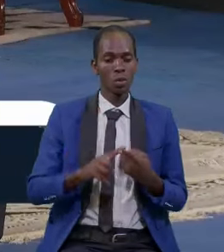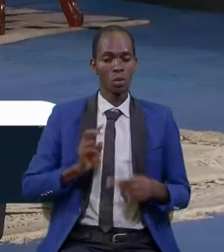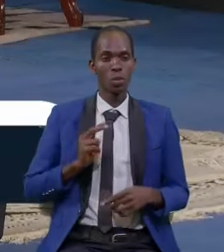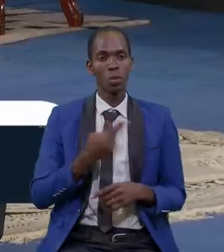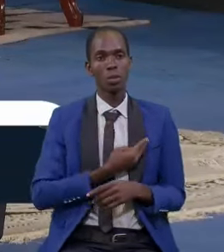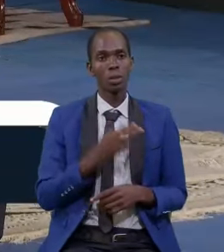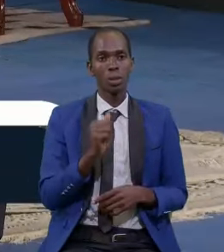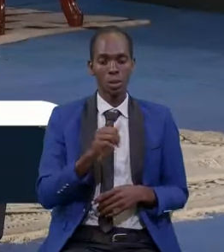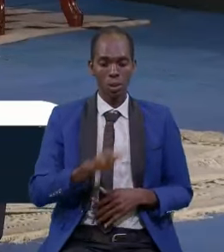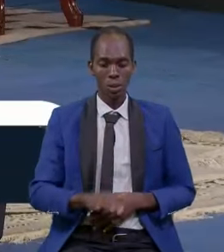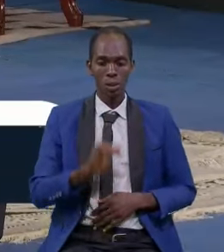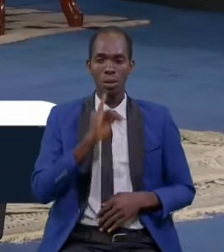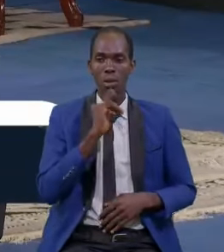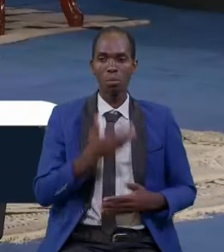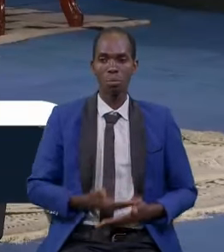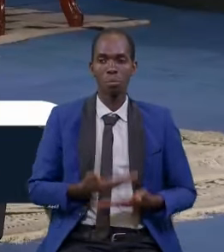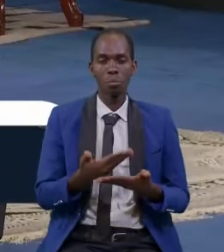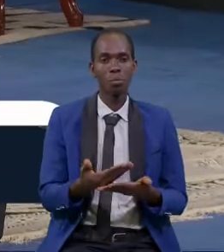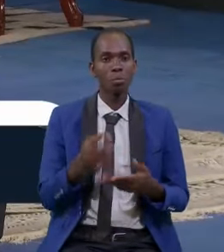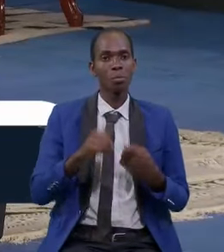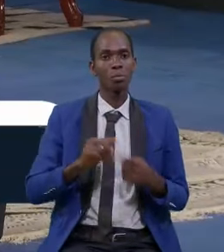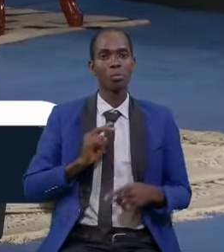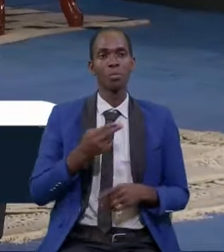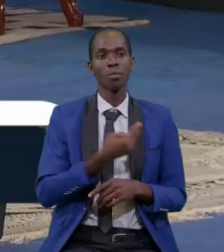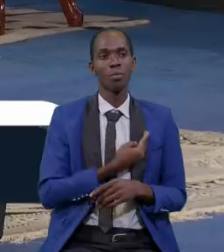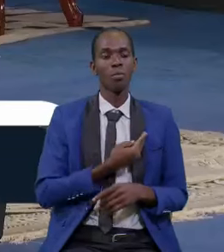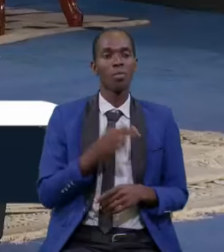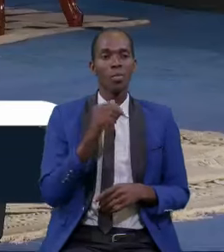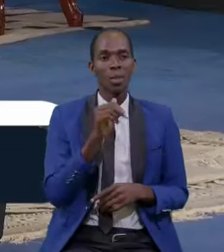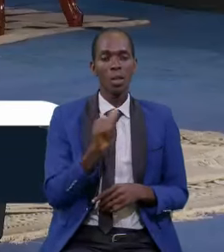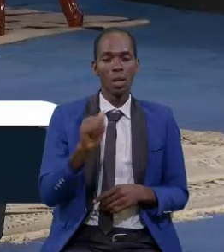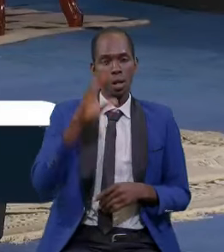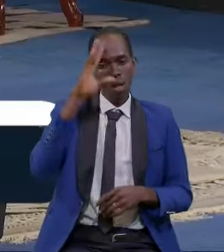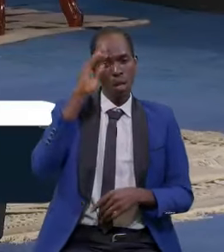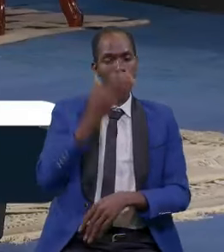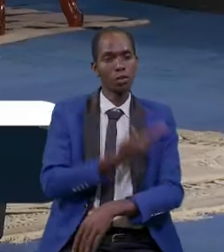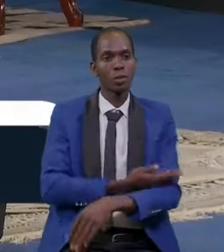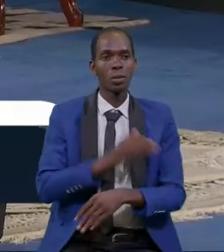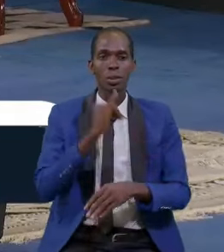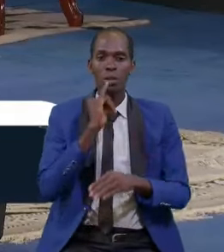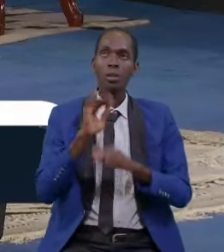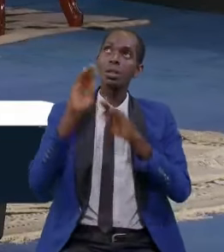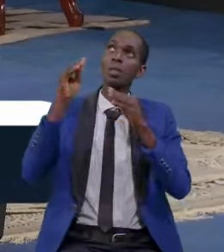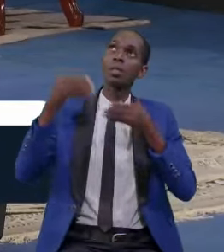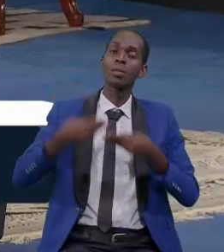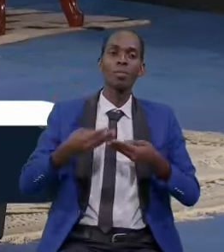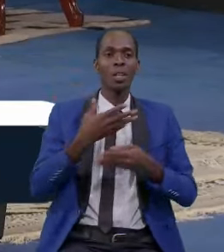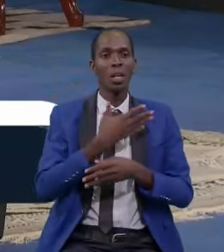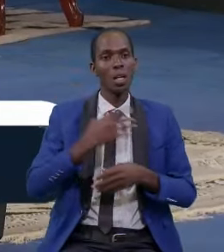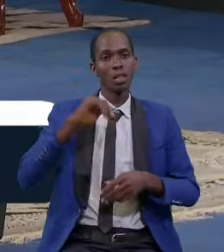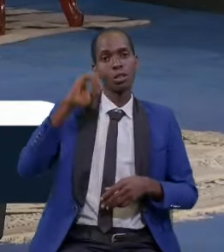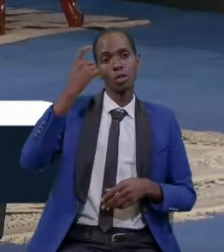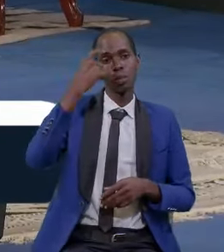is born. Unto us a son is given, and the government shall be upon